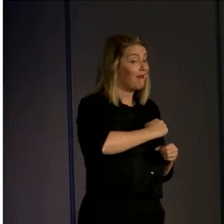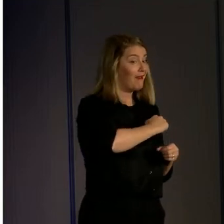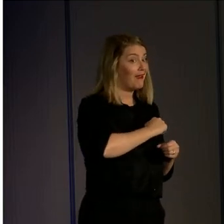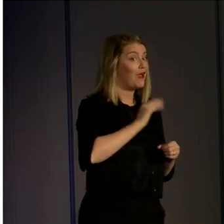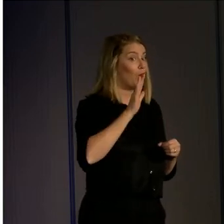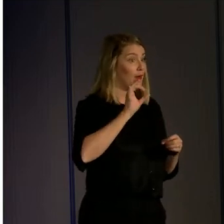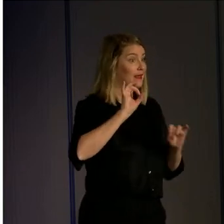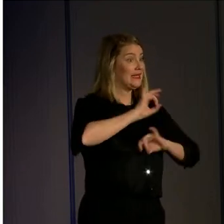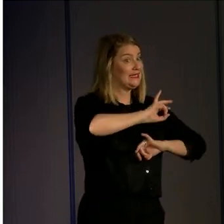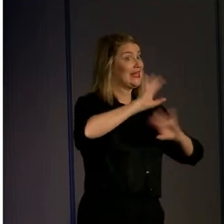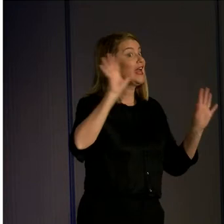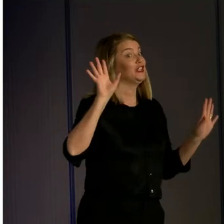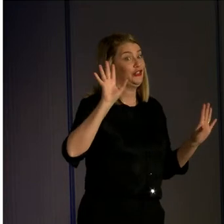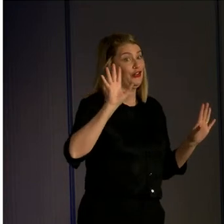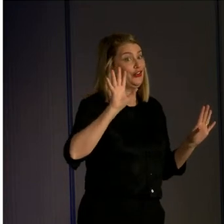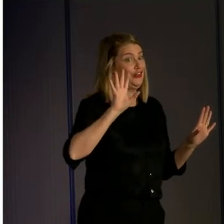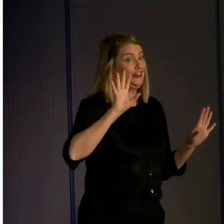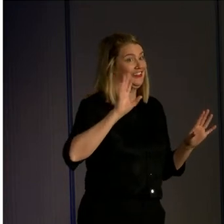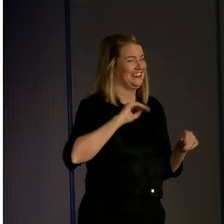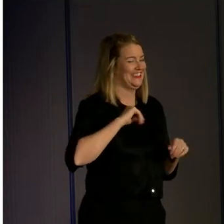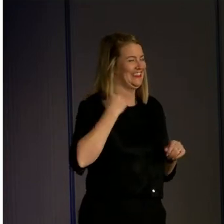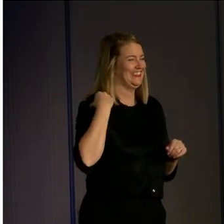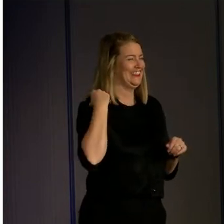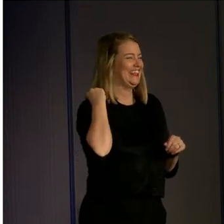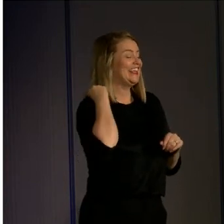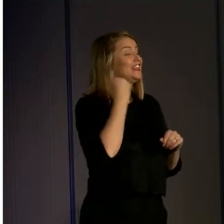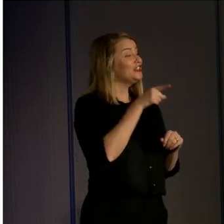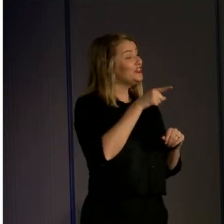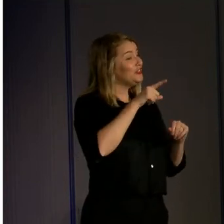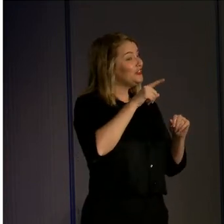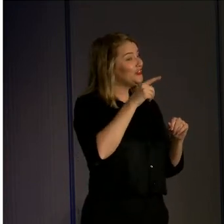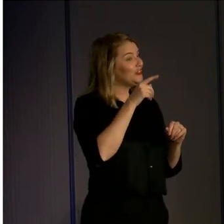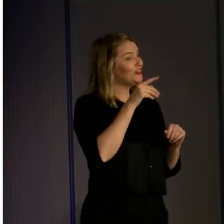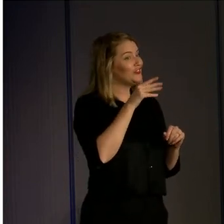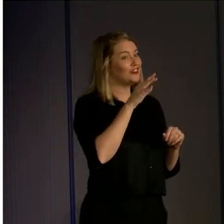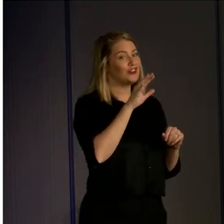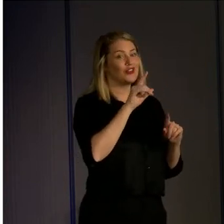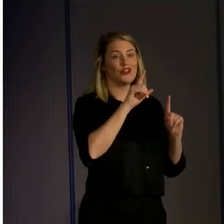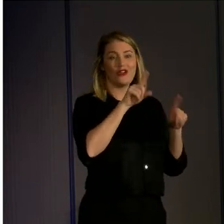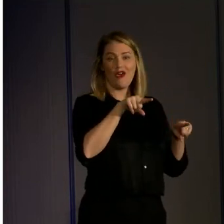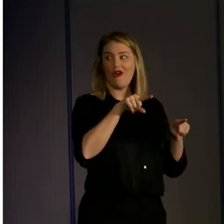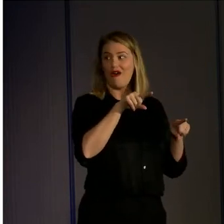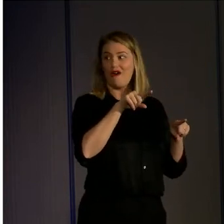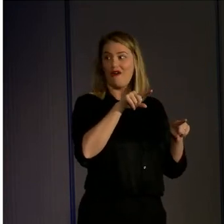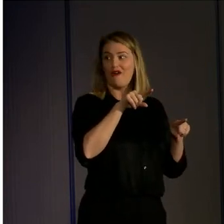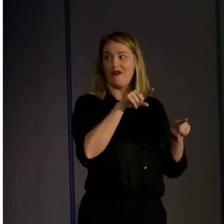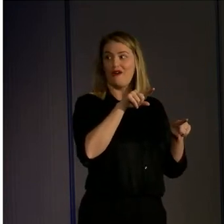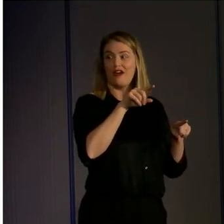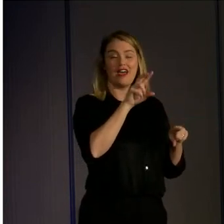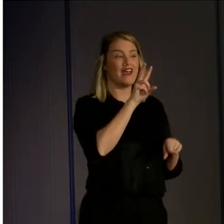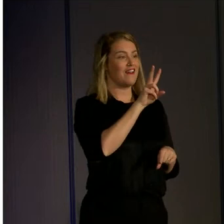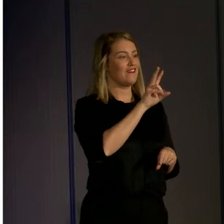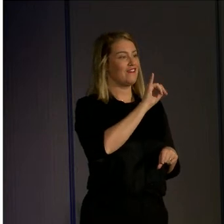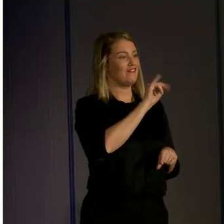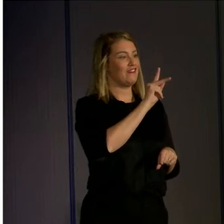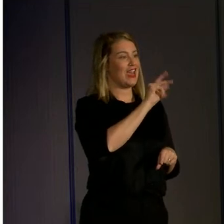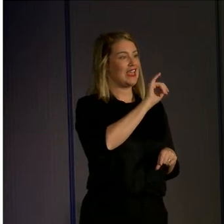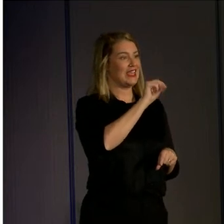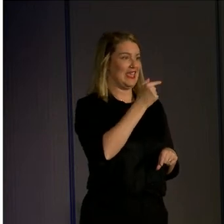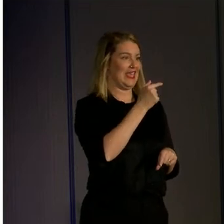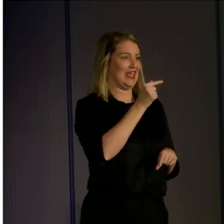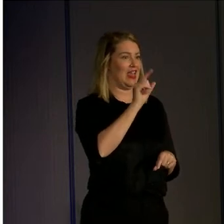be a disaster. So did anybody attend the Viking and the Lumberjacks